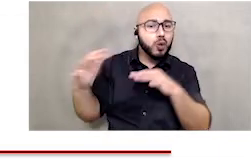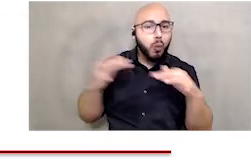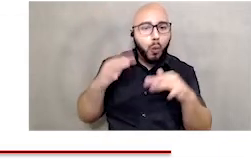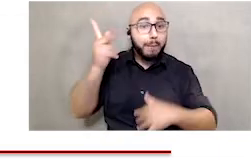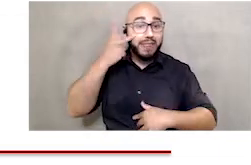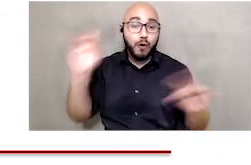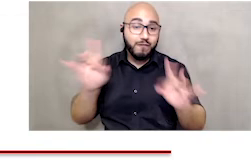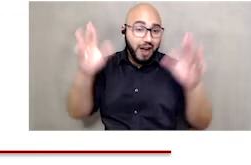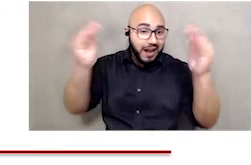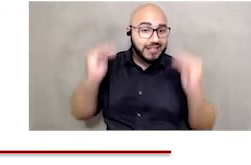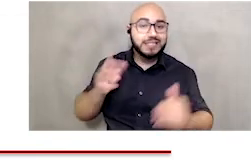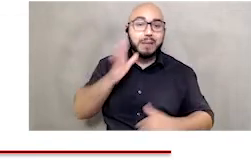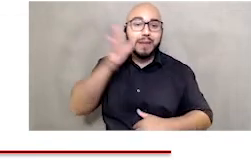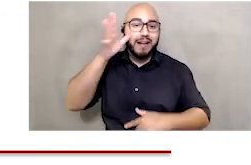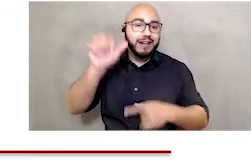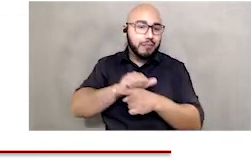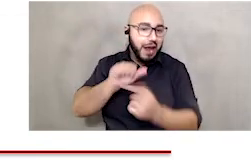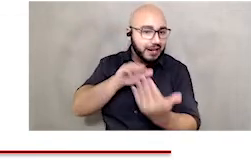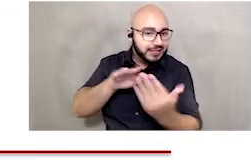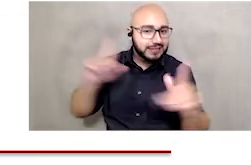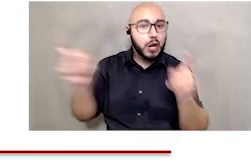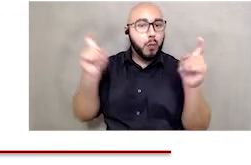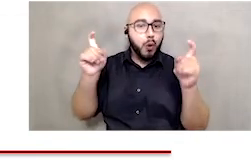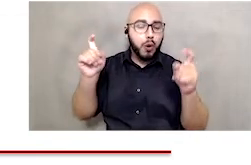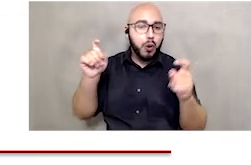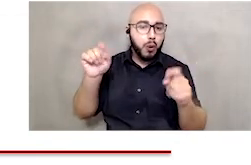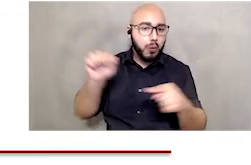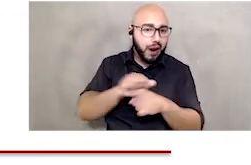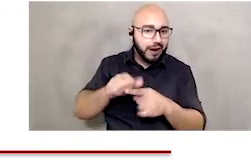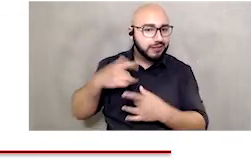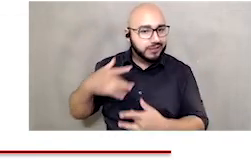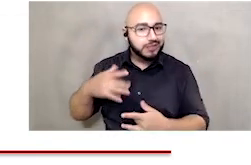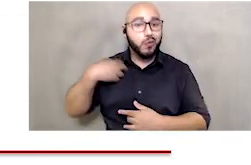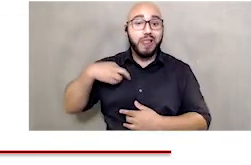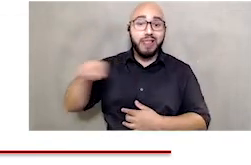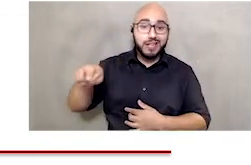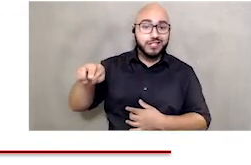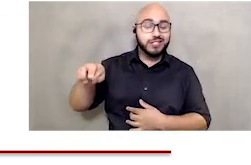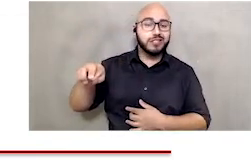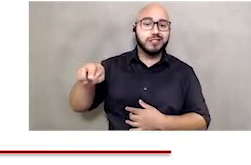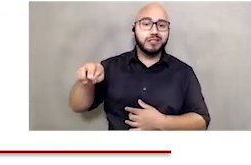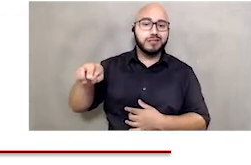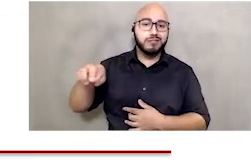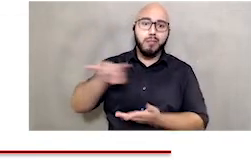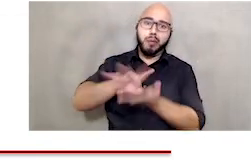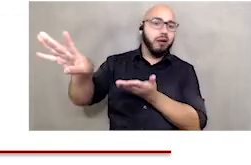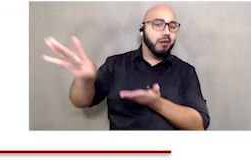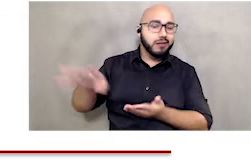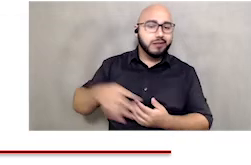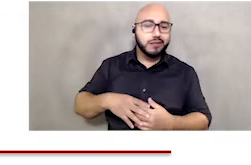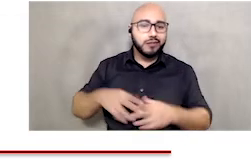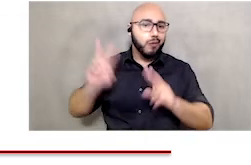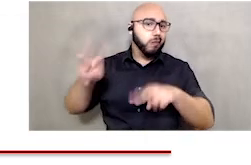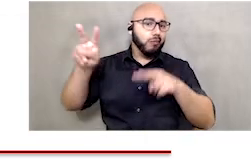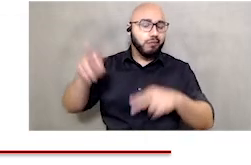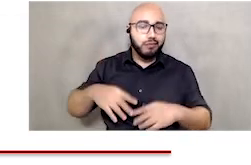practices, ceremonial practices, religious persecution, extended family displacement, and race-related stress